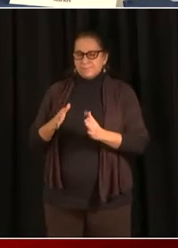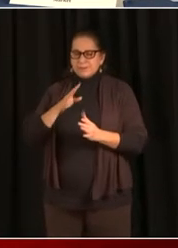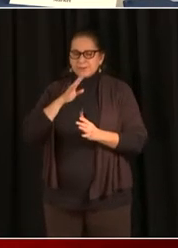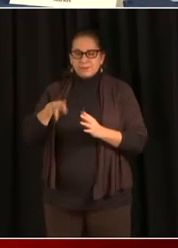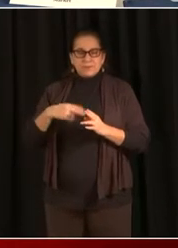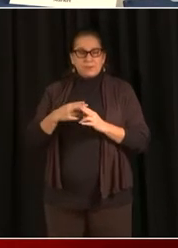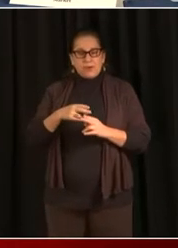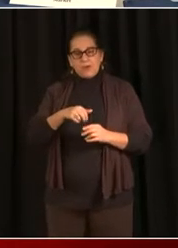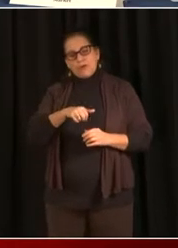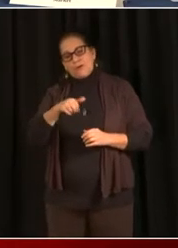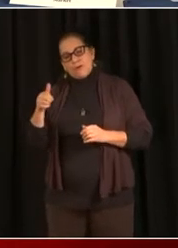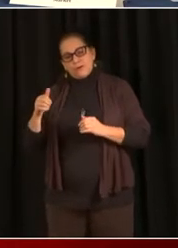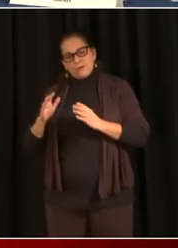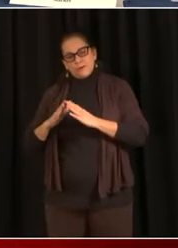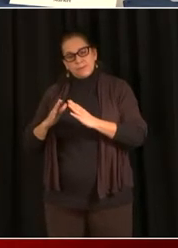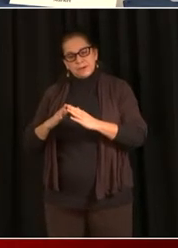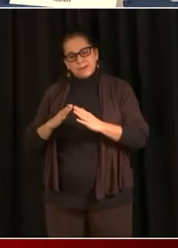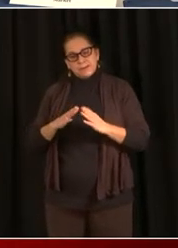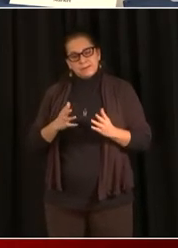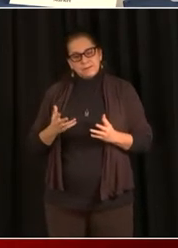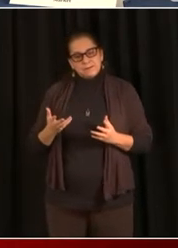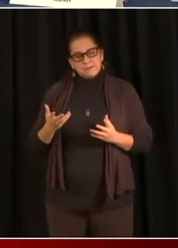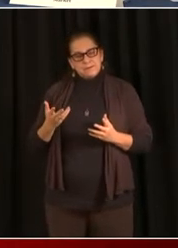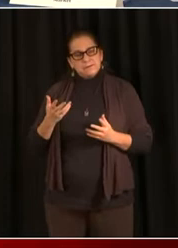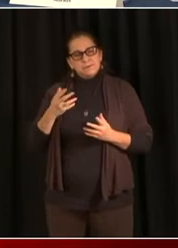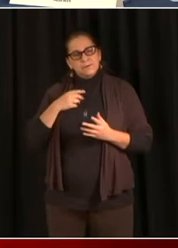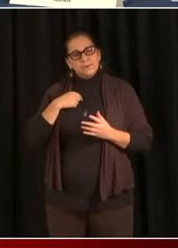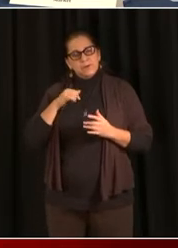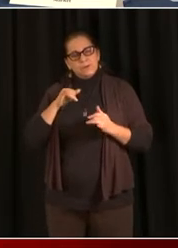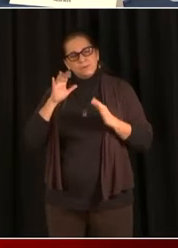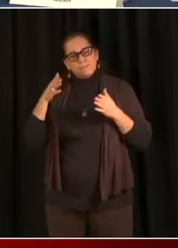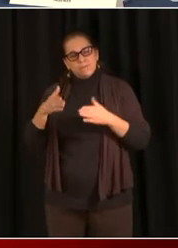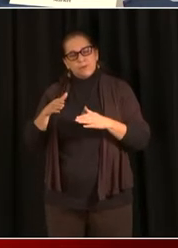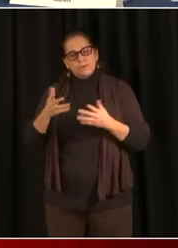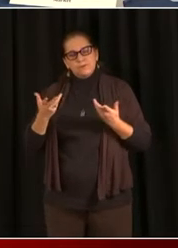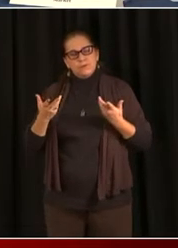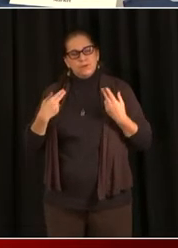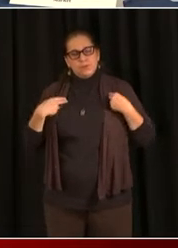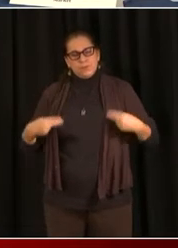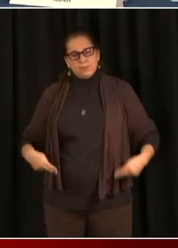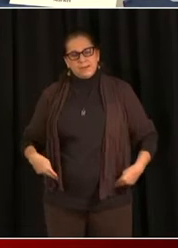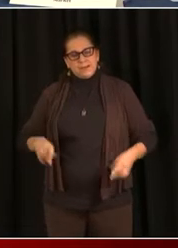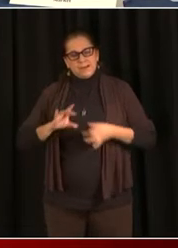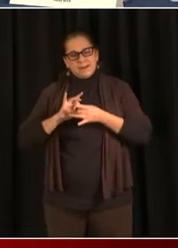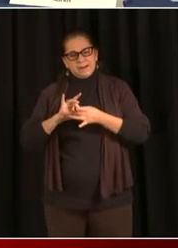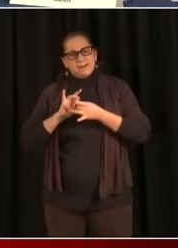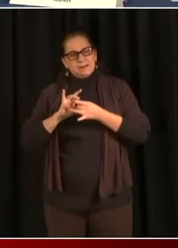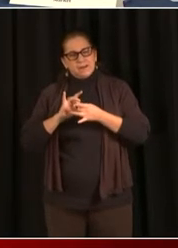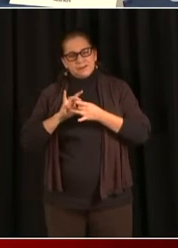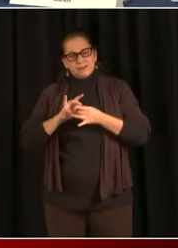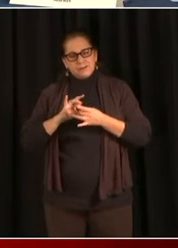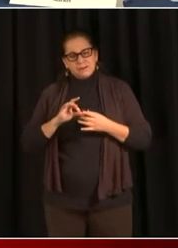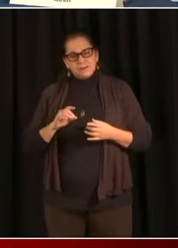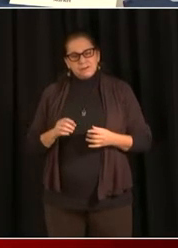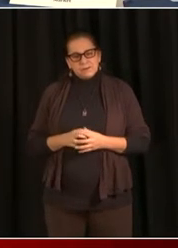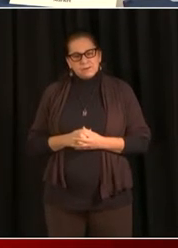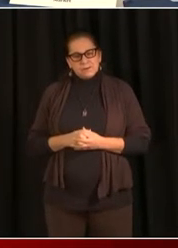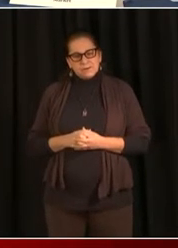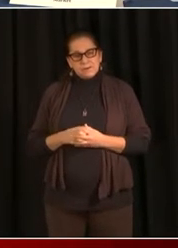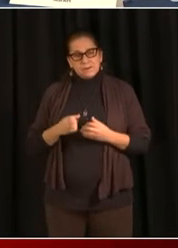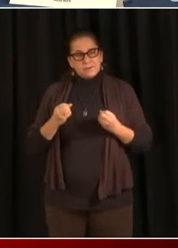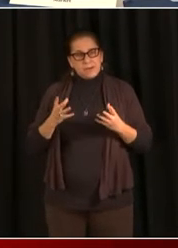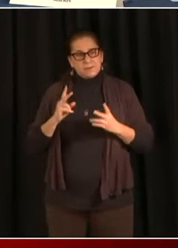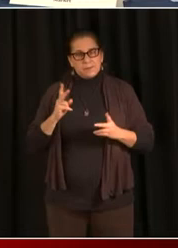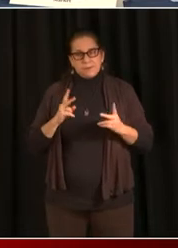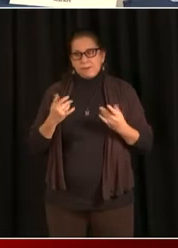through the human connection. And this has been a 9-month period where that human connection's been hard to find. So our role